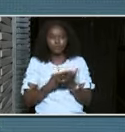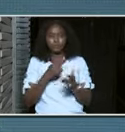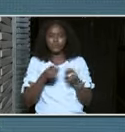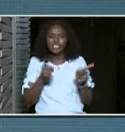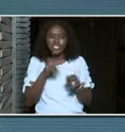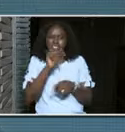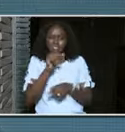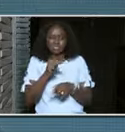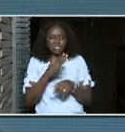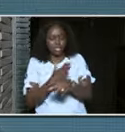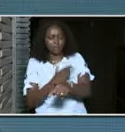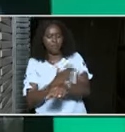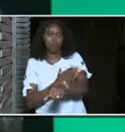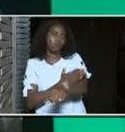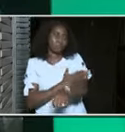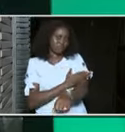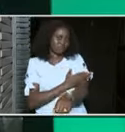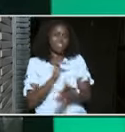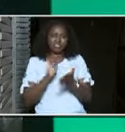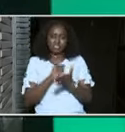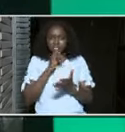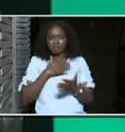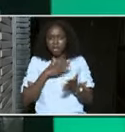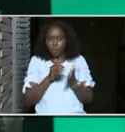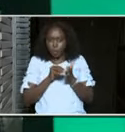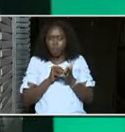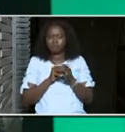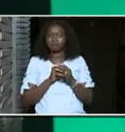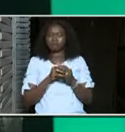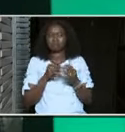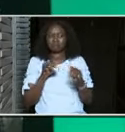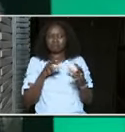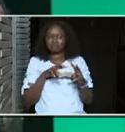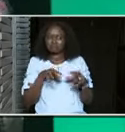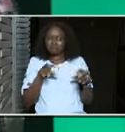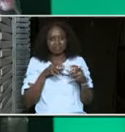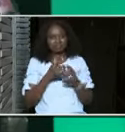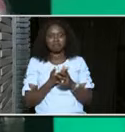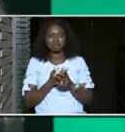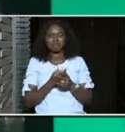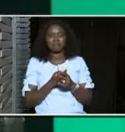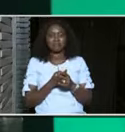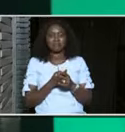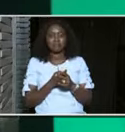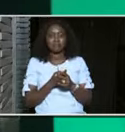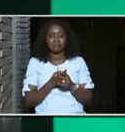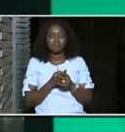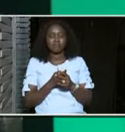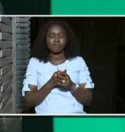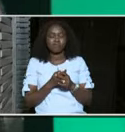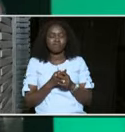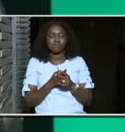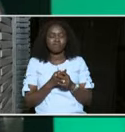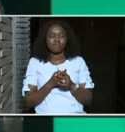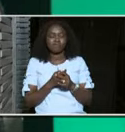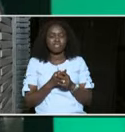improvement. That's my assessment of it. Mr. Madunagu, what do you have to say about the strength